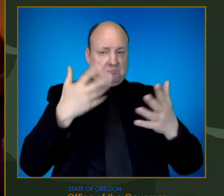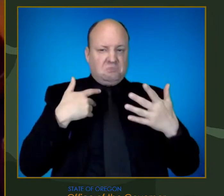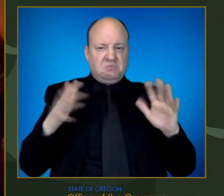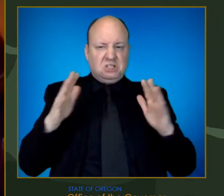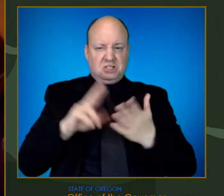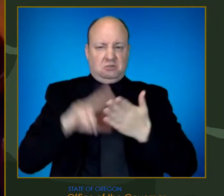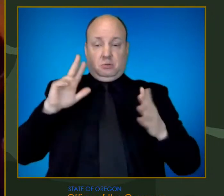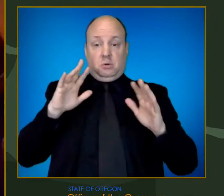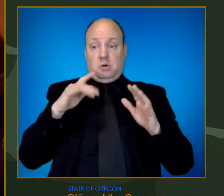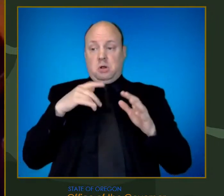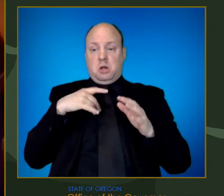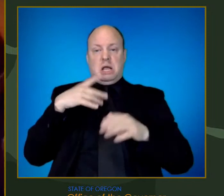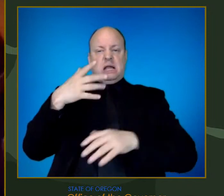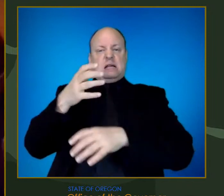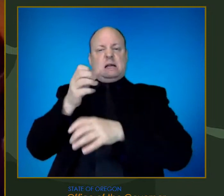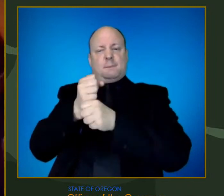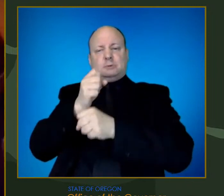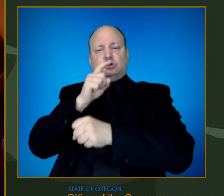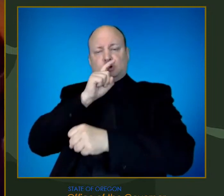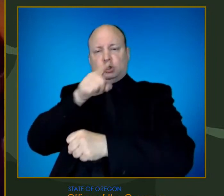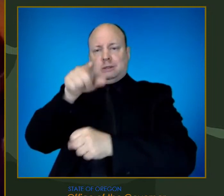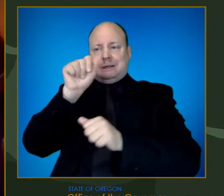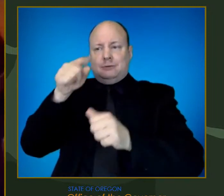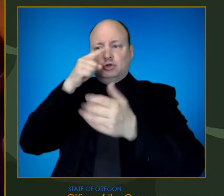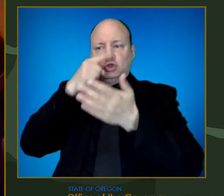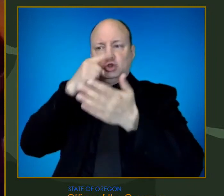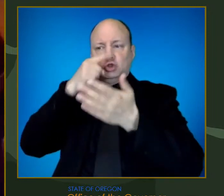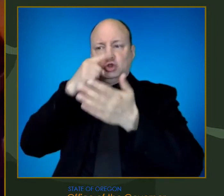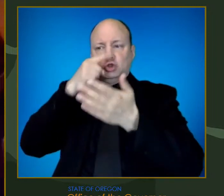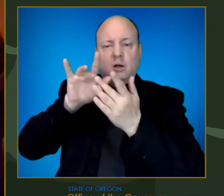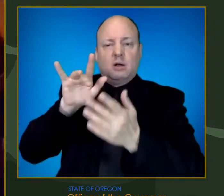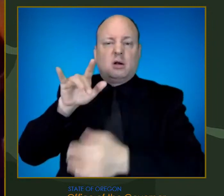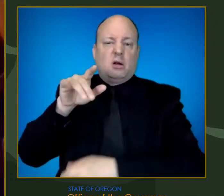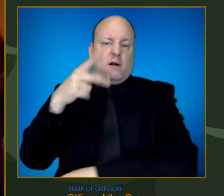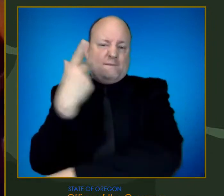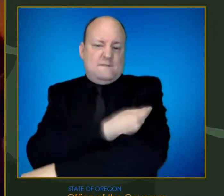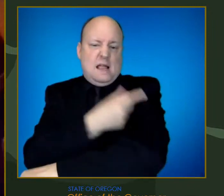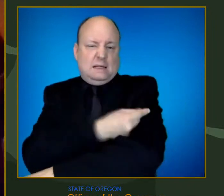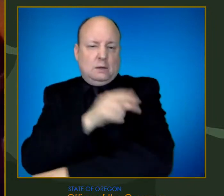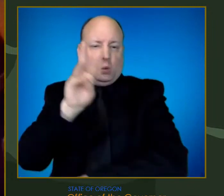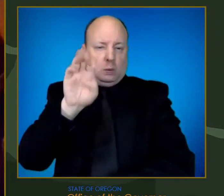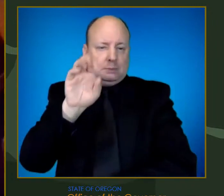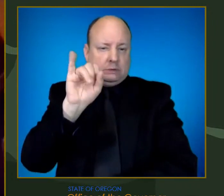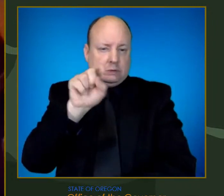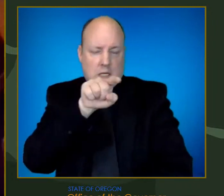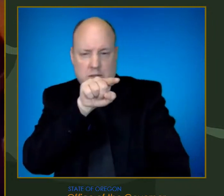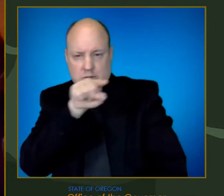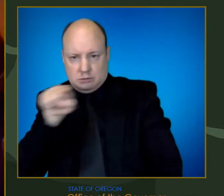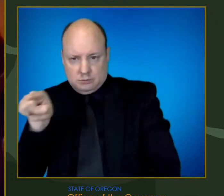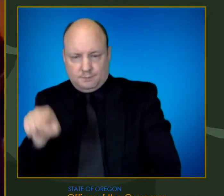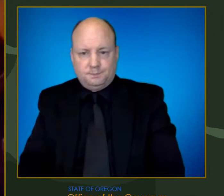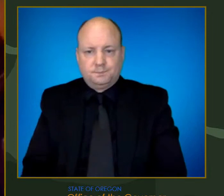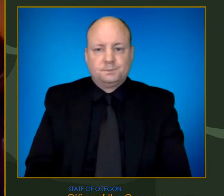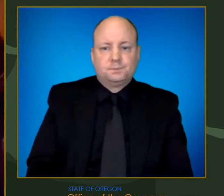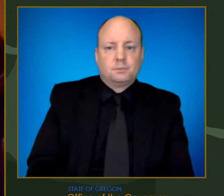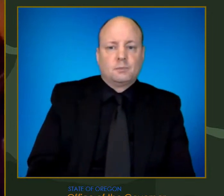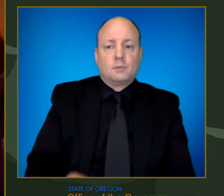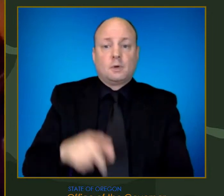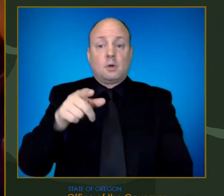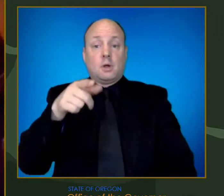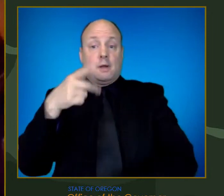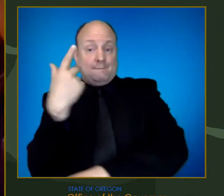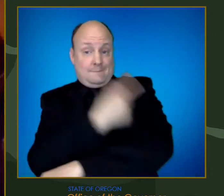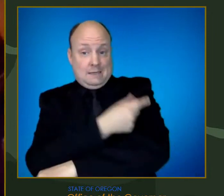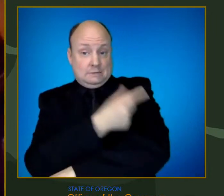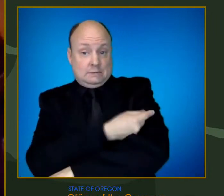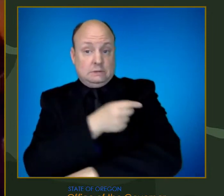getvaccinated.oregon.gov. The CDC also offers a vaccine finder tool at vaccinefinder.org, where you can just type in your zip code to find vaccines